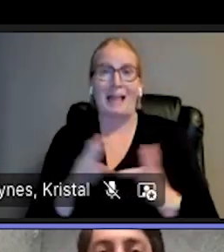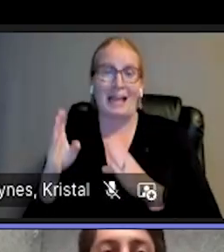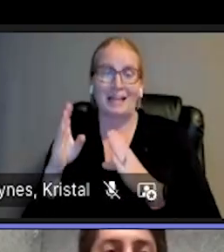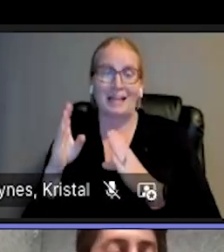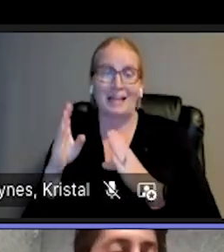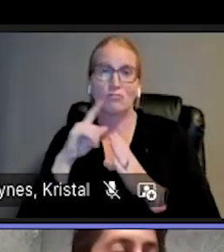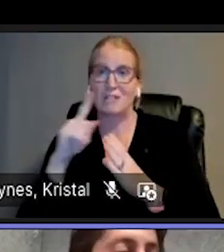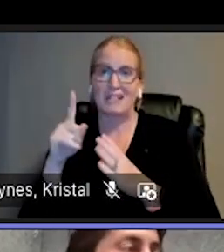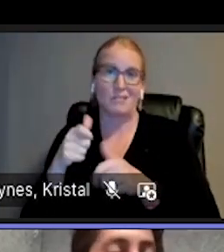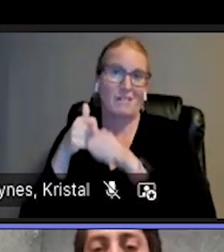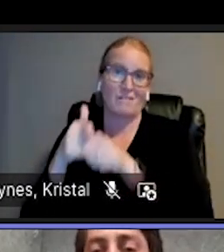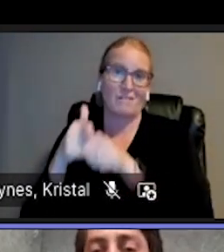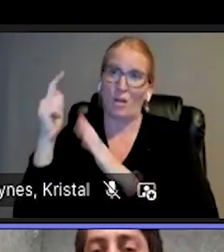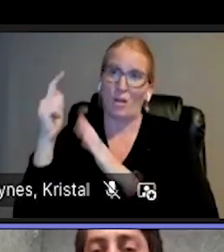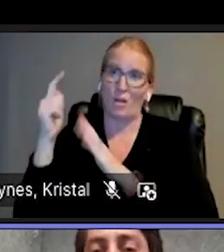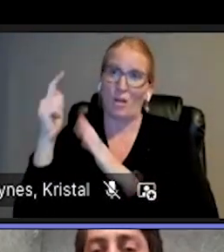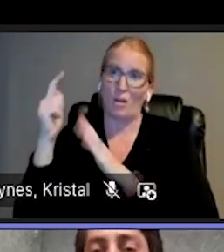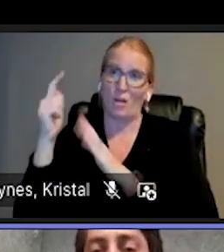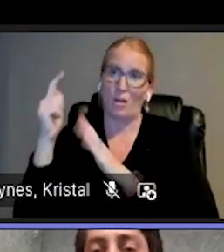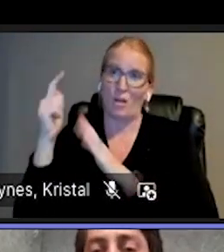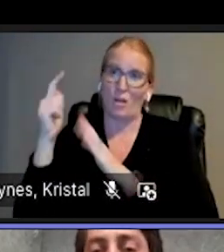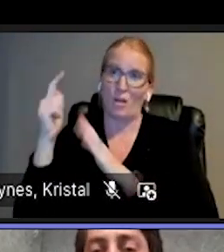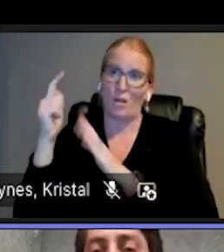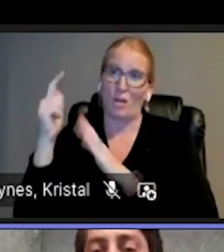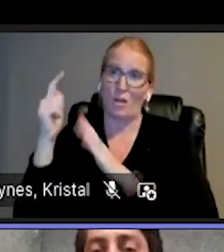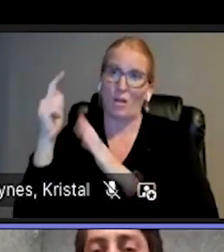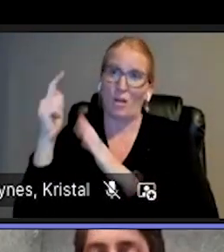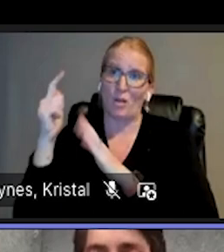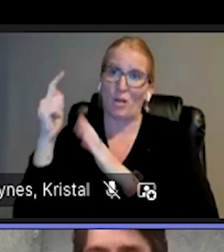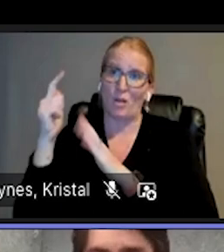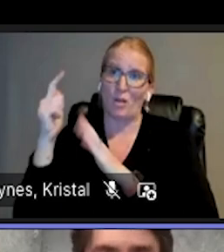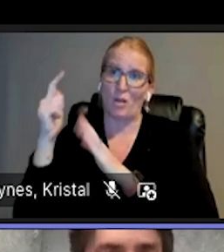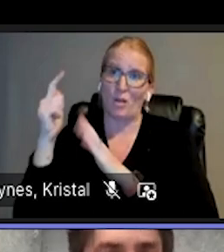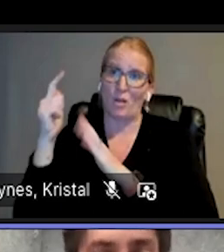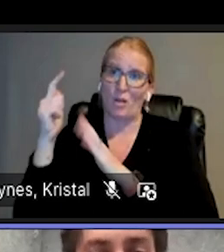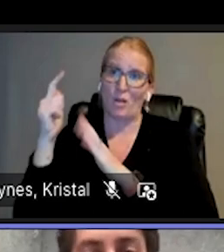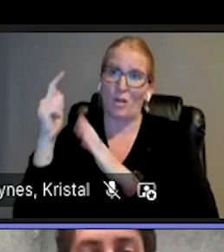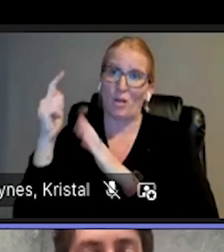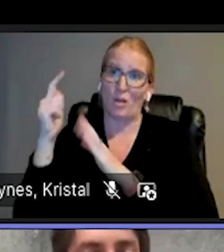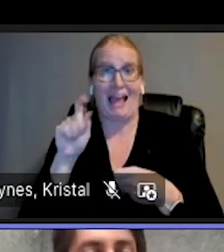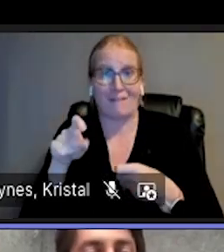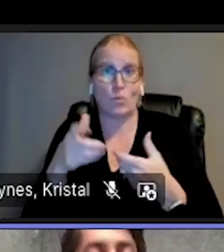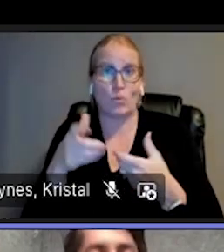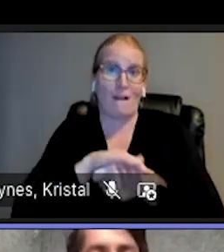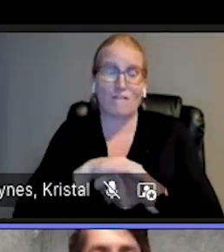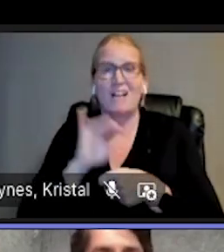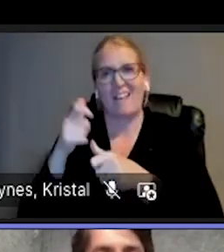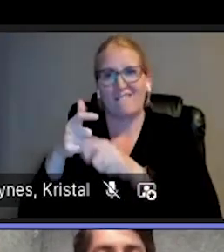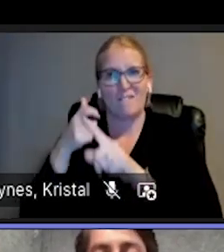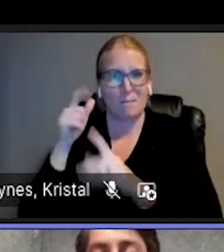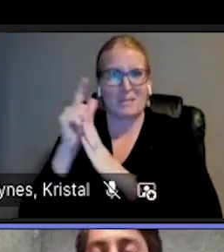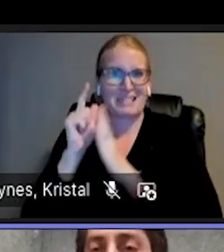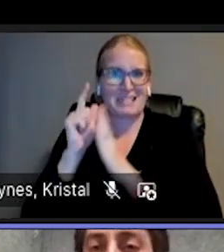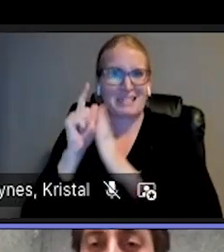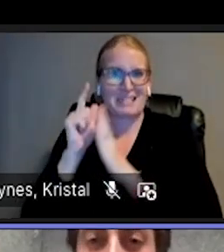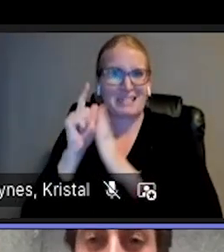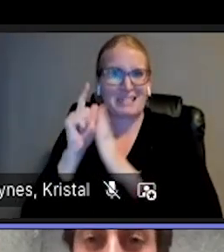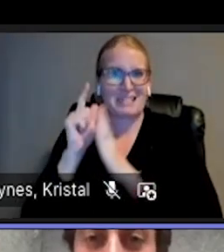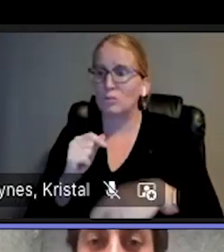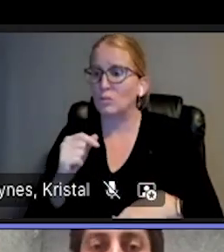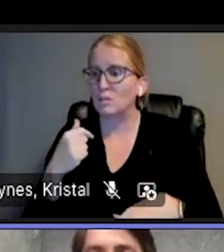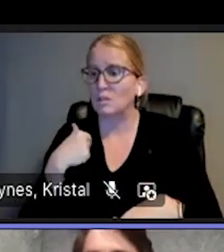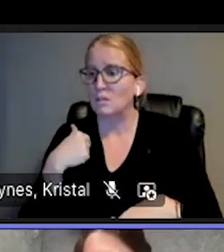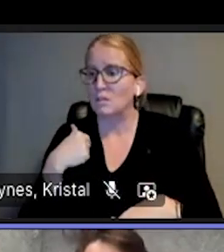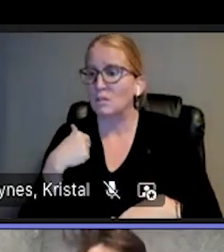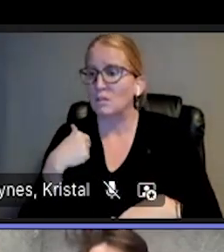the protocol that we followed for this plan. I would also note that it was created at a moment in time when a lot of resources have